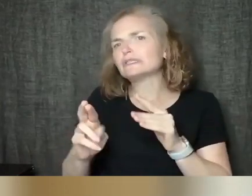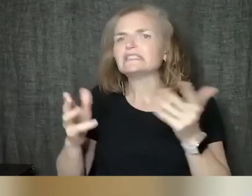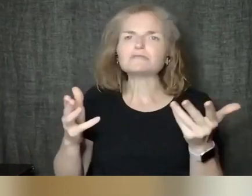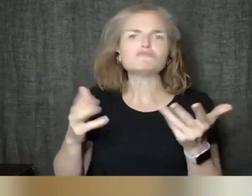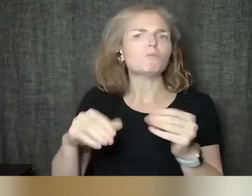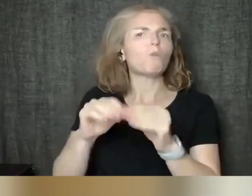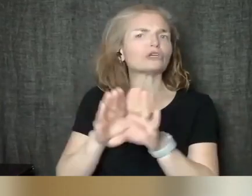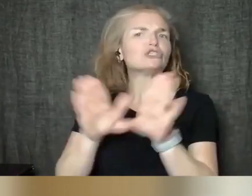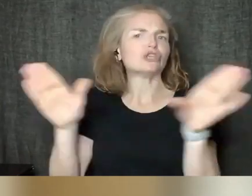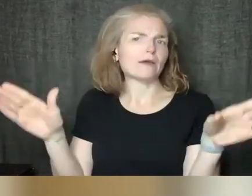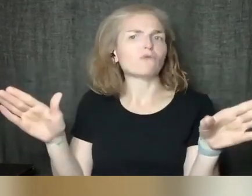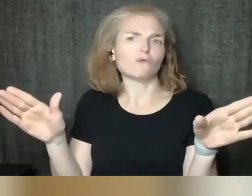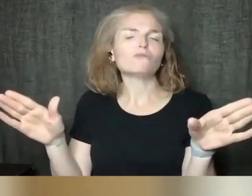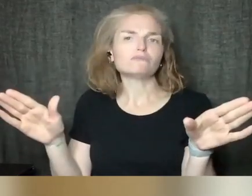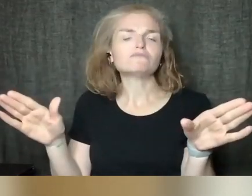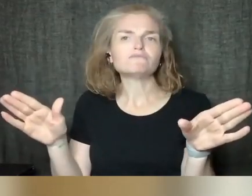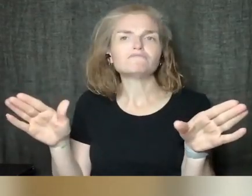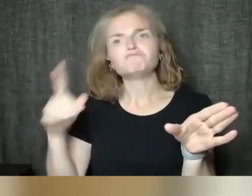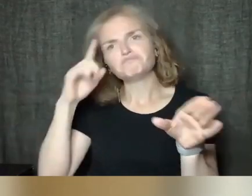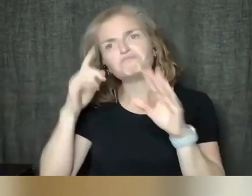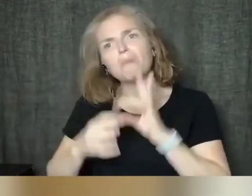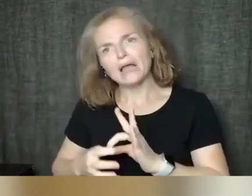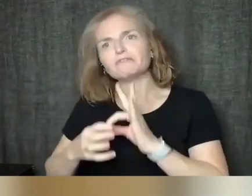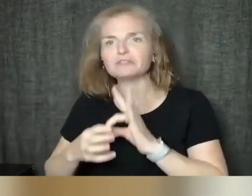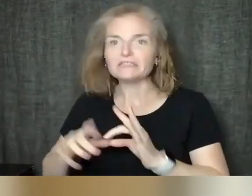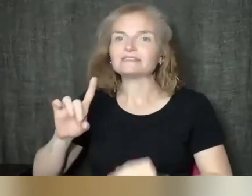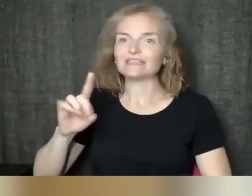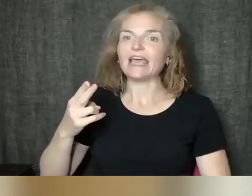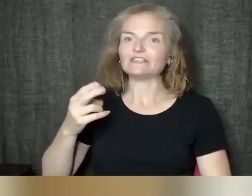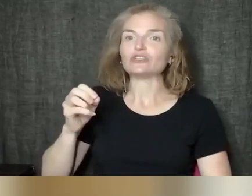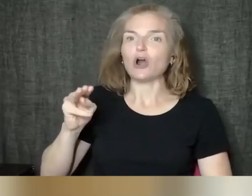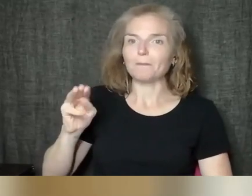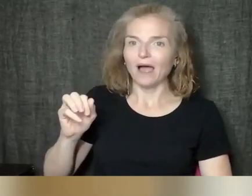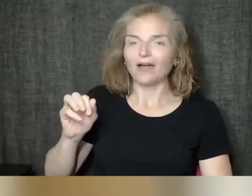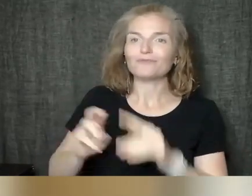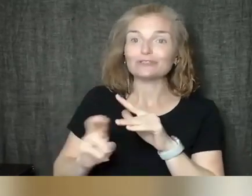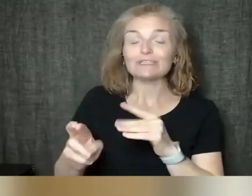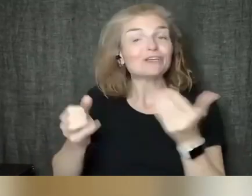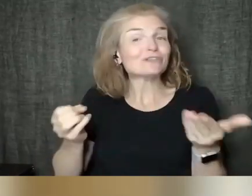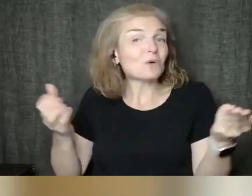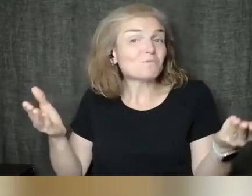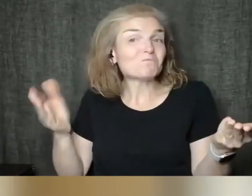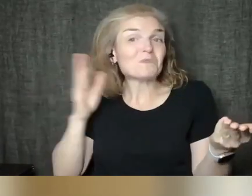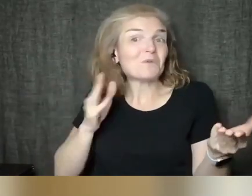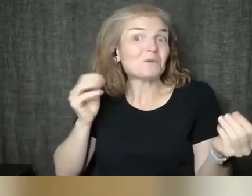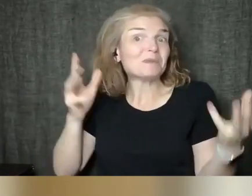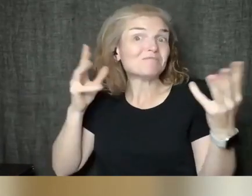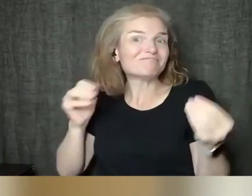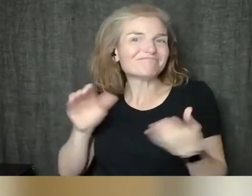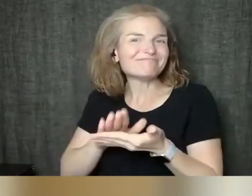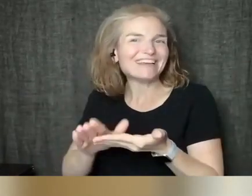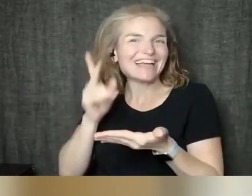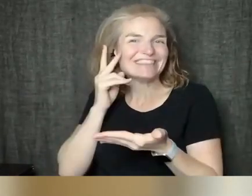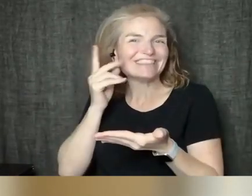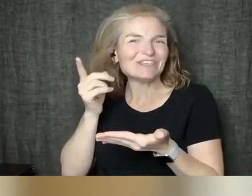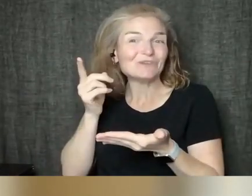and insight, sort of general mindfulness and Dharma retreats. So it would be lovely to just see you at a retreat, whether it's